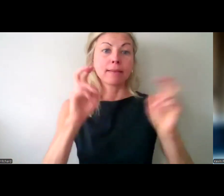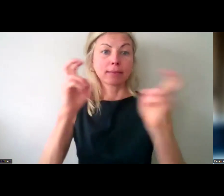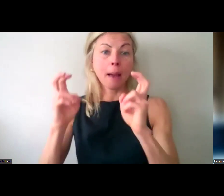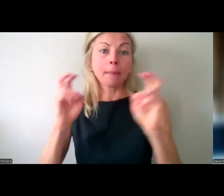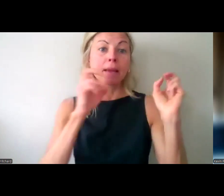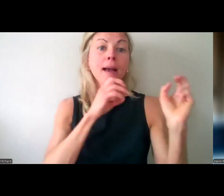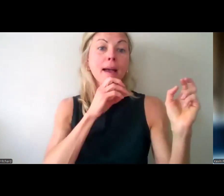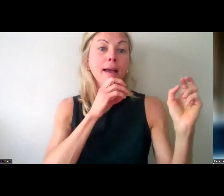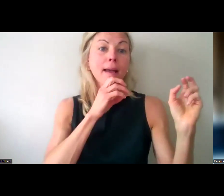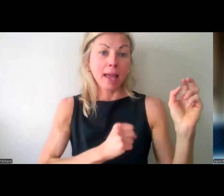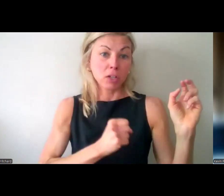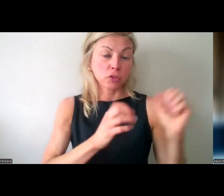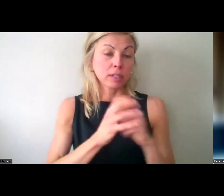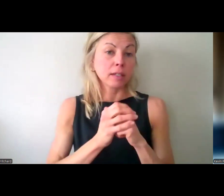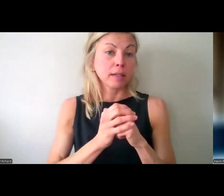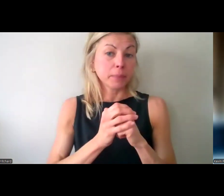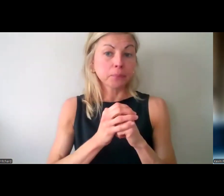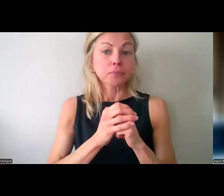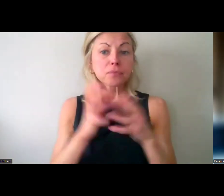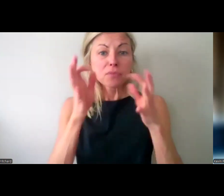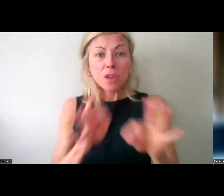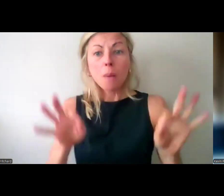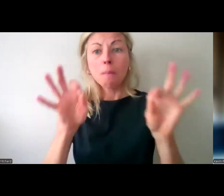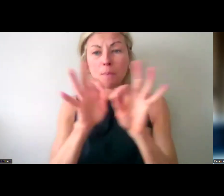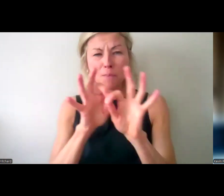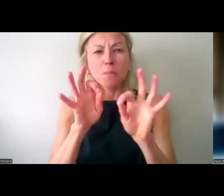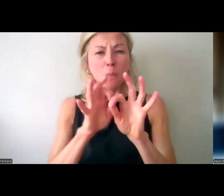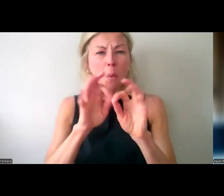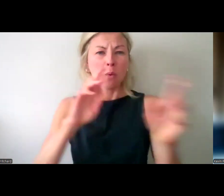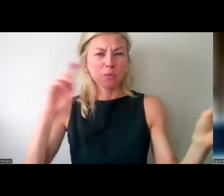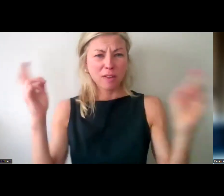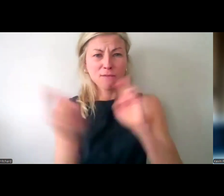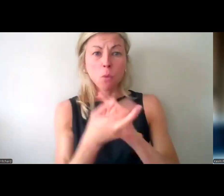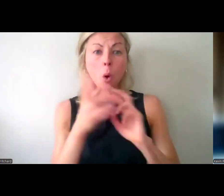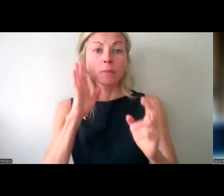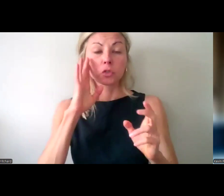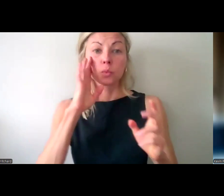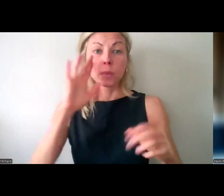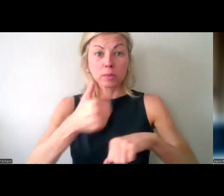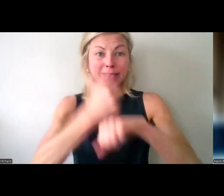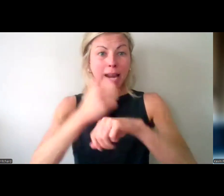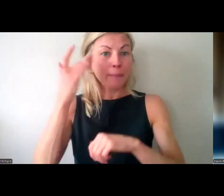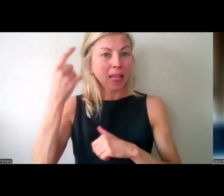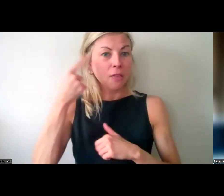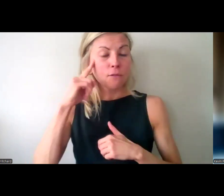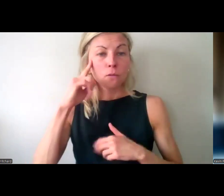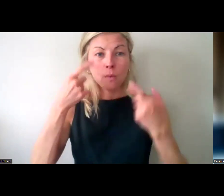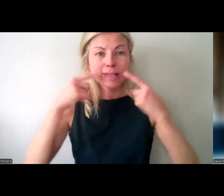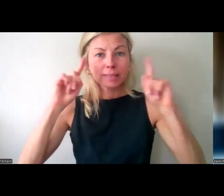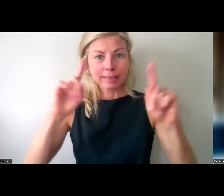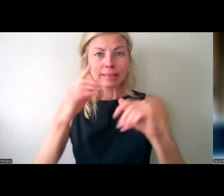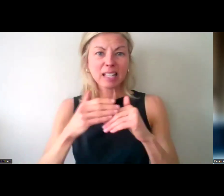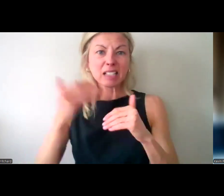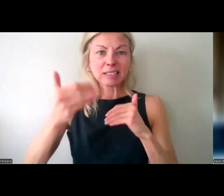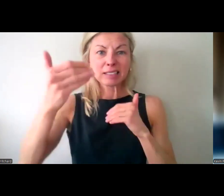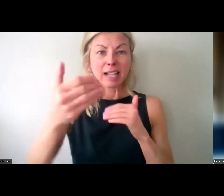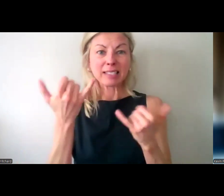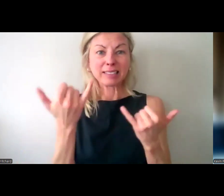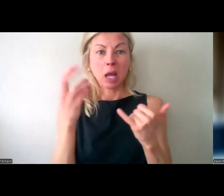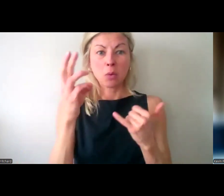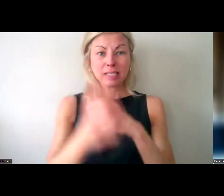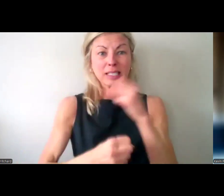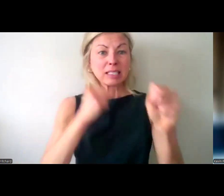particularly looking to make key structural reforms that are going to set California up for success over these next now 6 years until